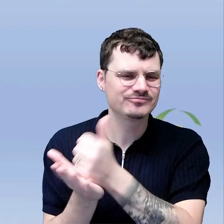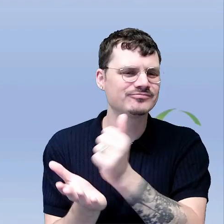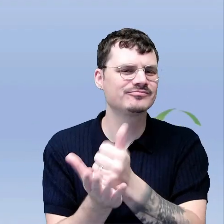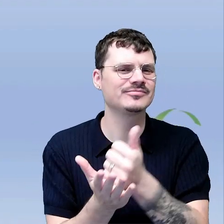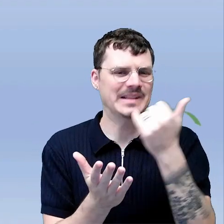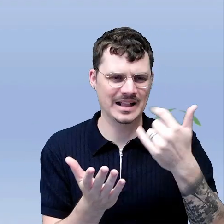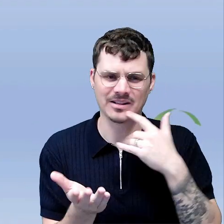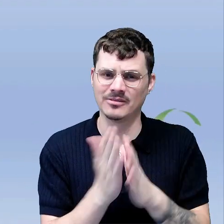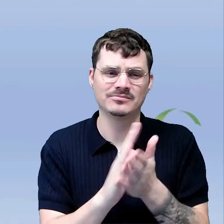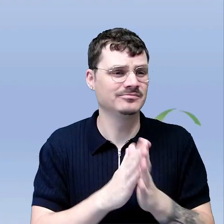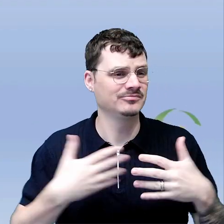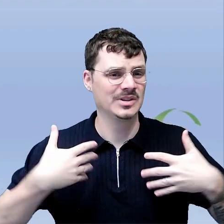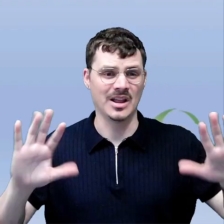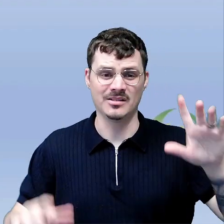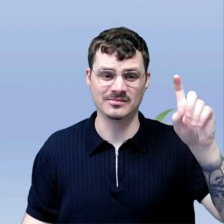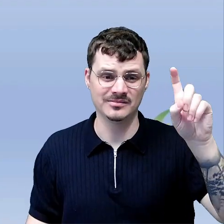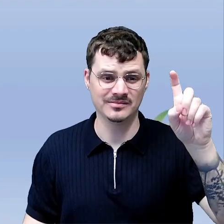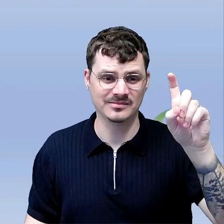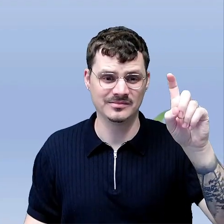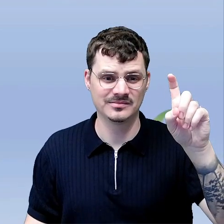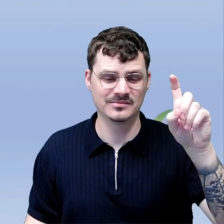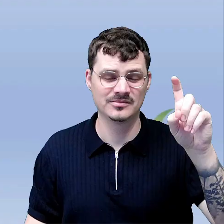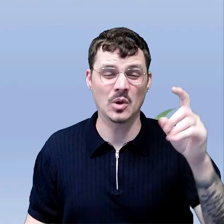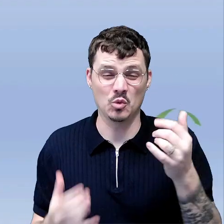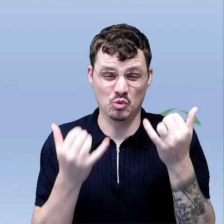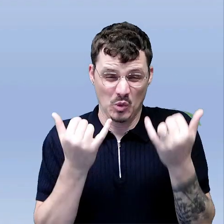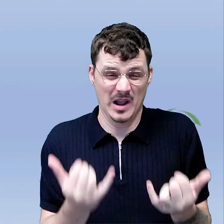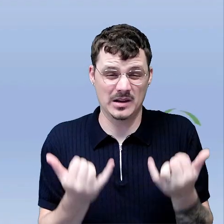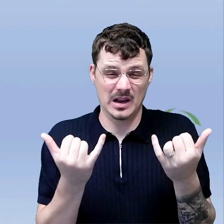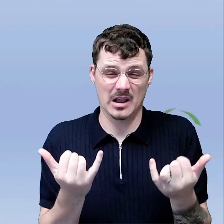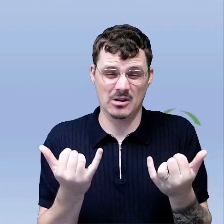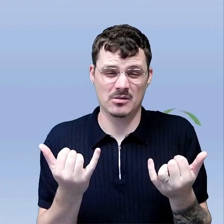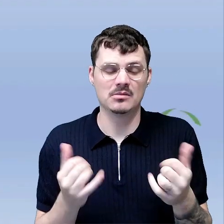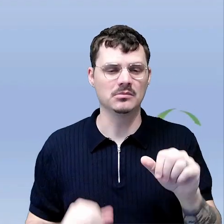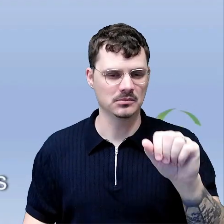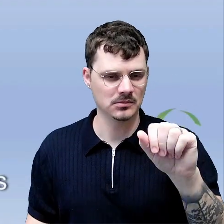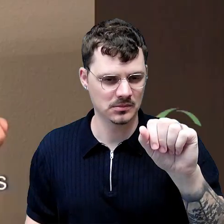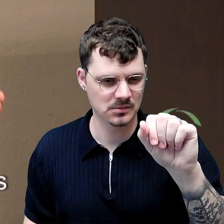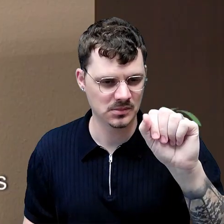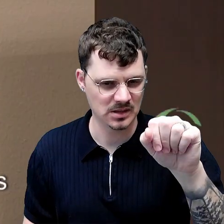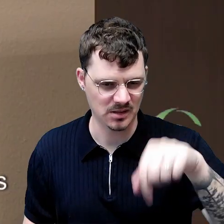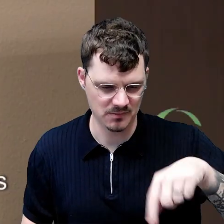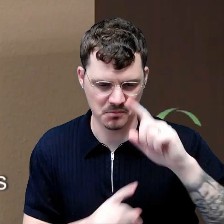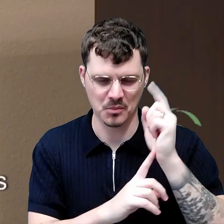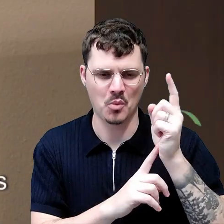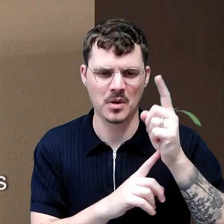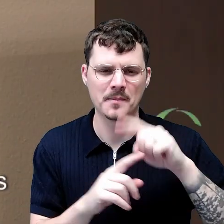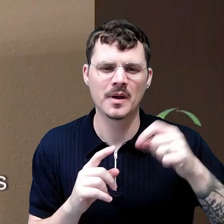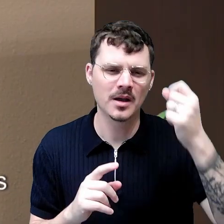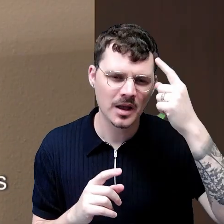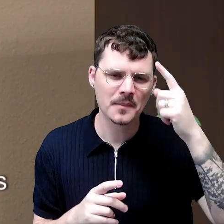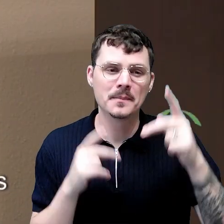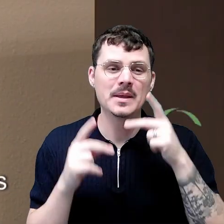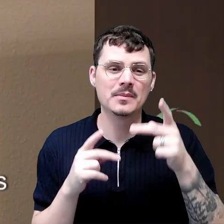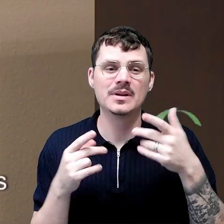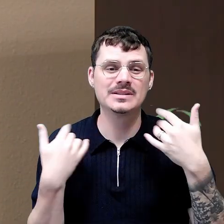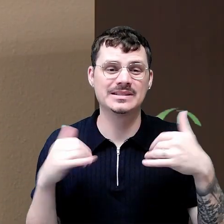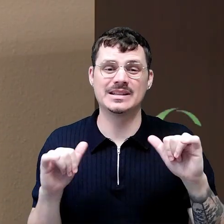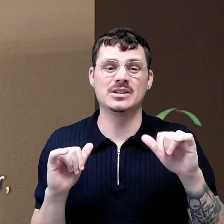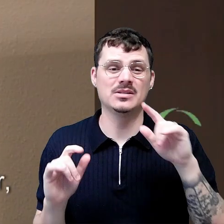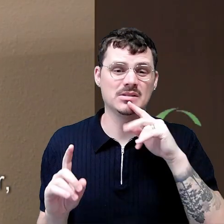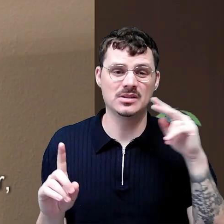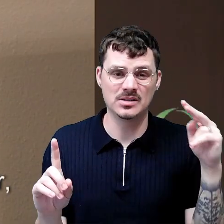say, well, are we done? Well, at the moment we are. But when people are still oriented